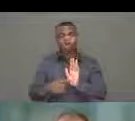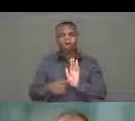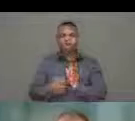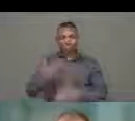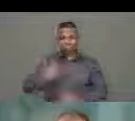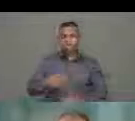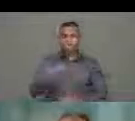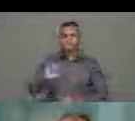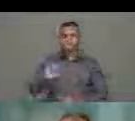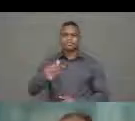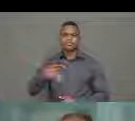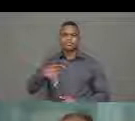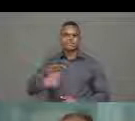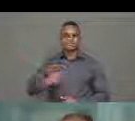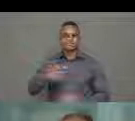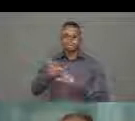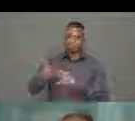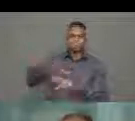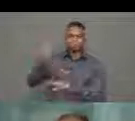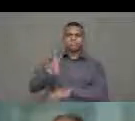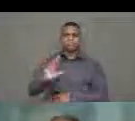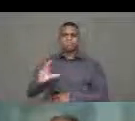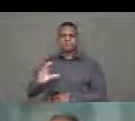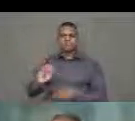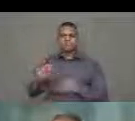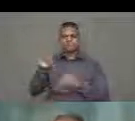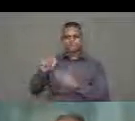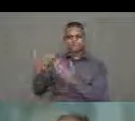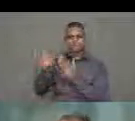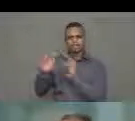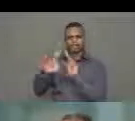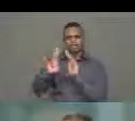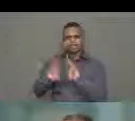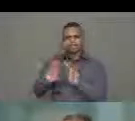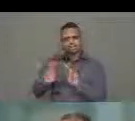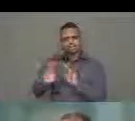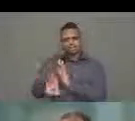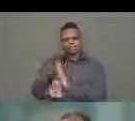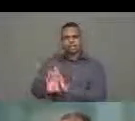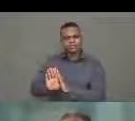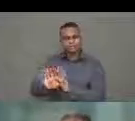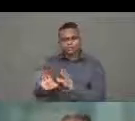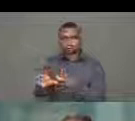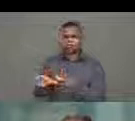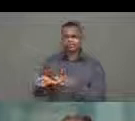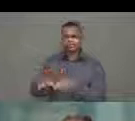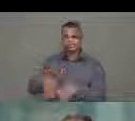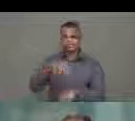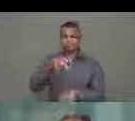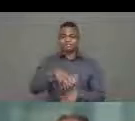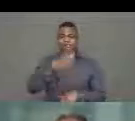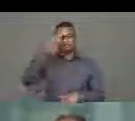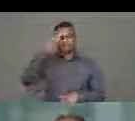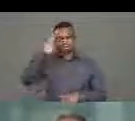organisation based in Dublin, Ireland. Today, we hope to explore how we can awaken a leadership response to